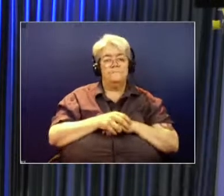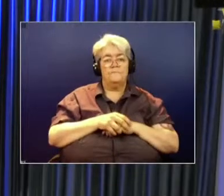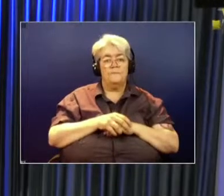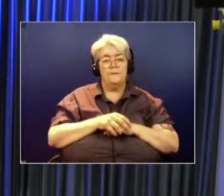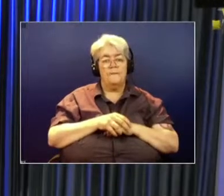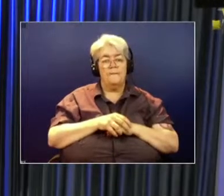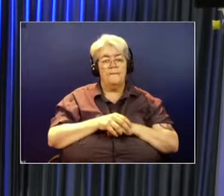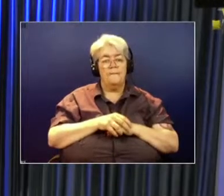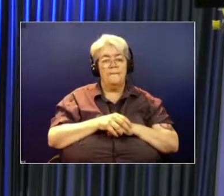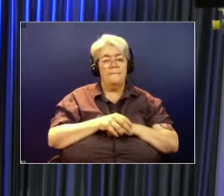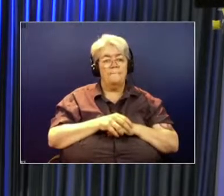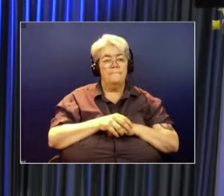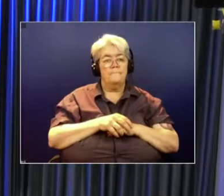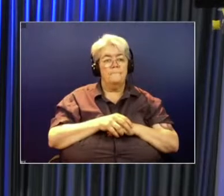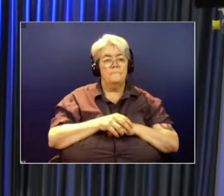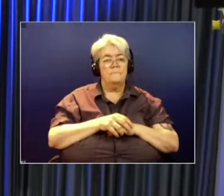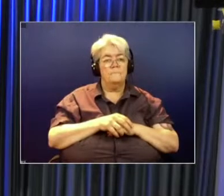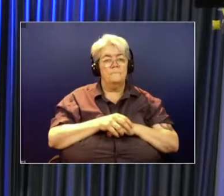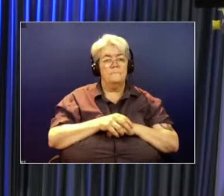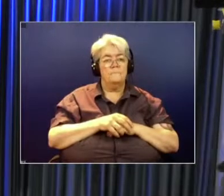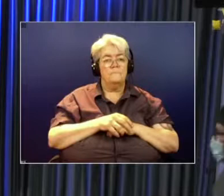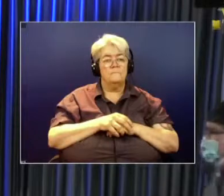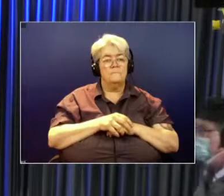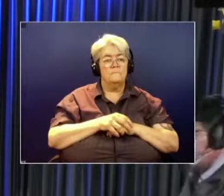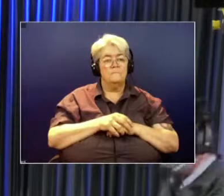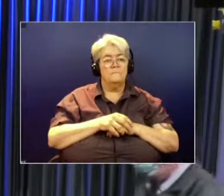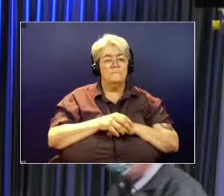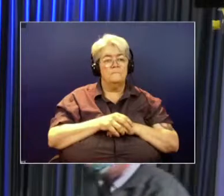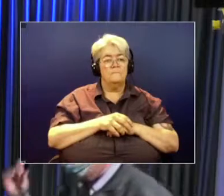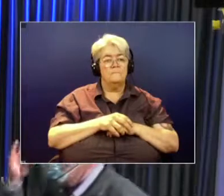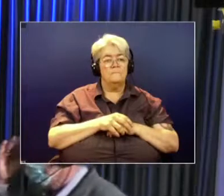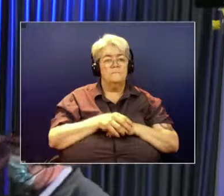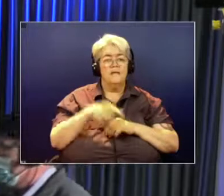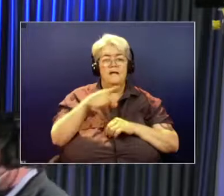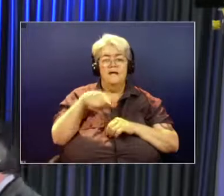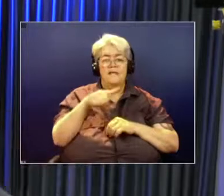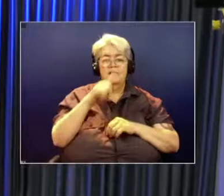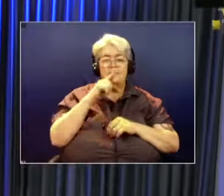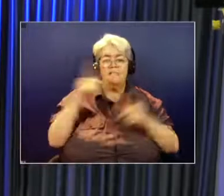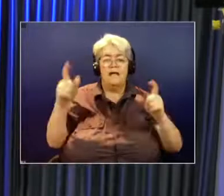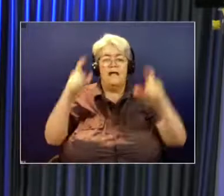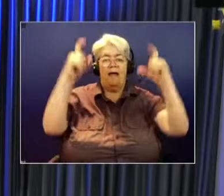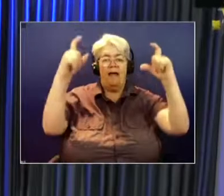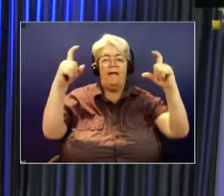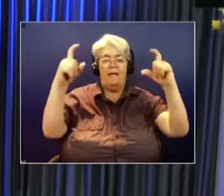our fan out. Let's see This what is like hanging a picture.